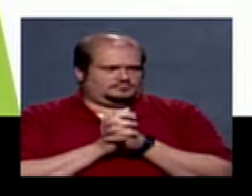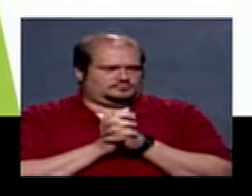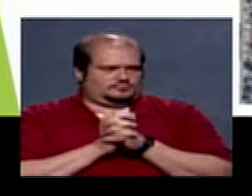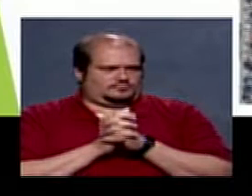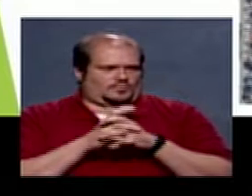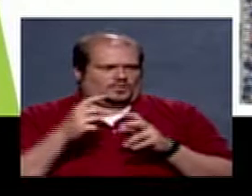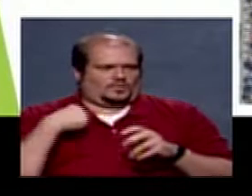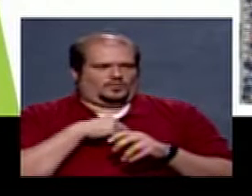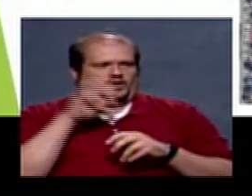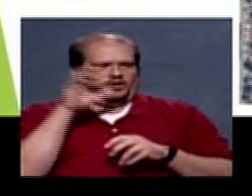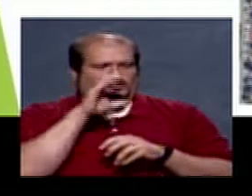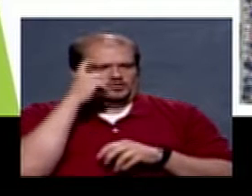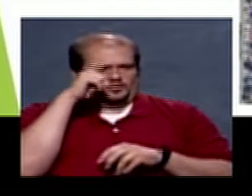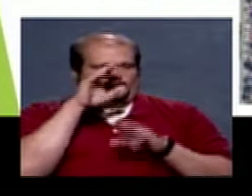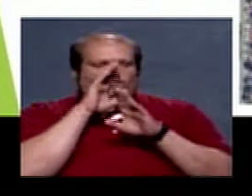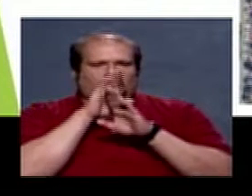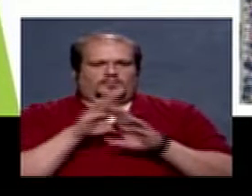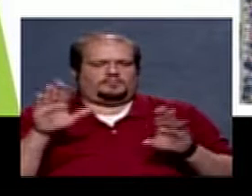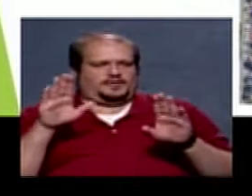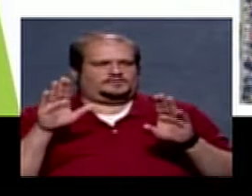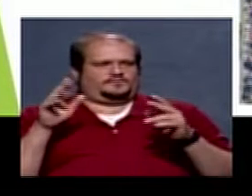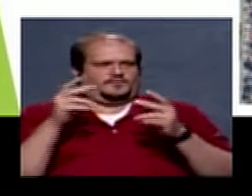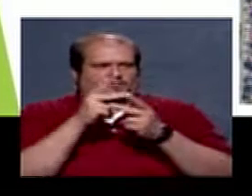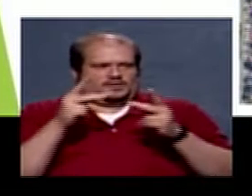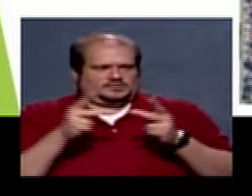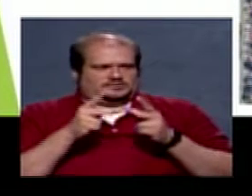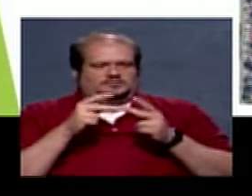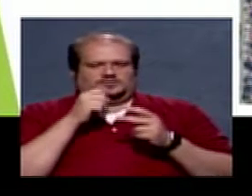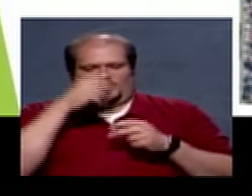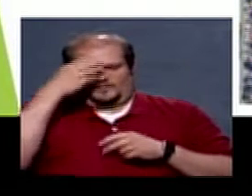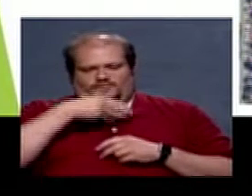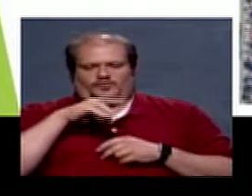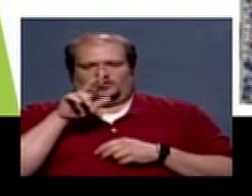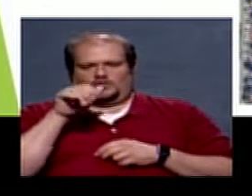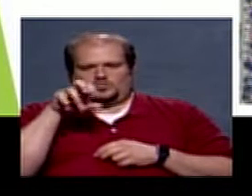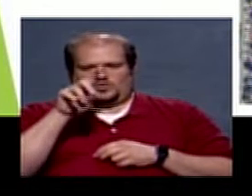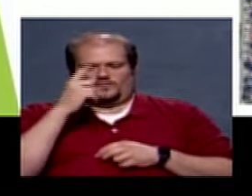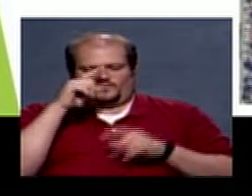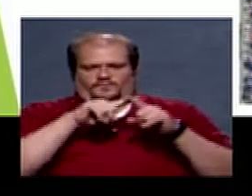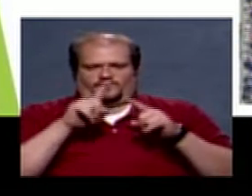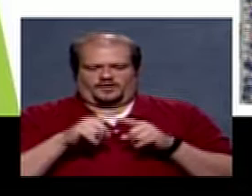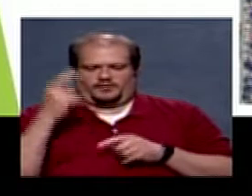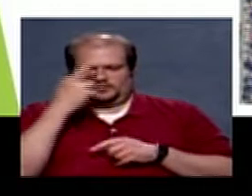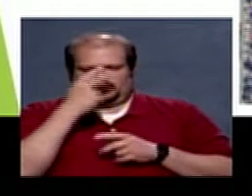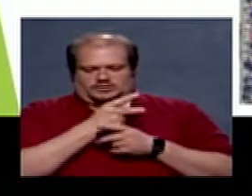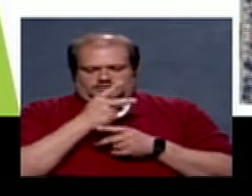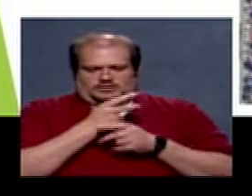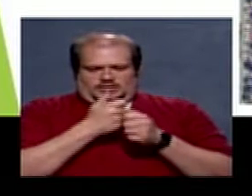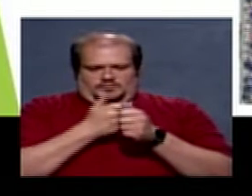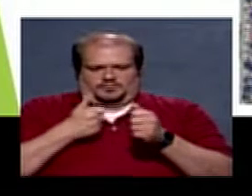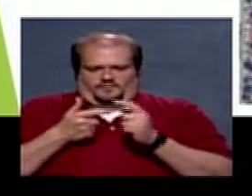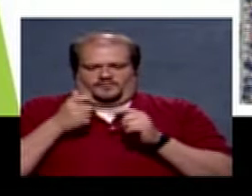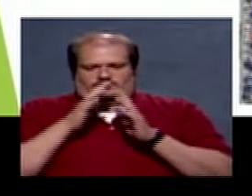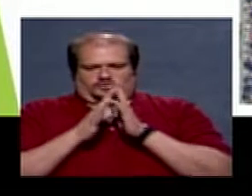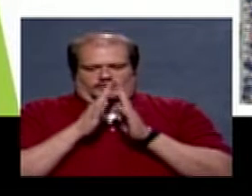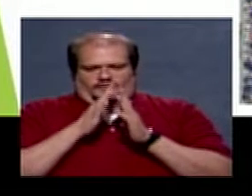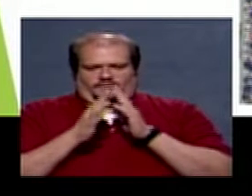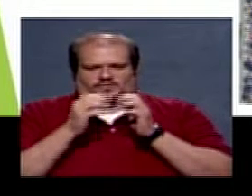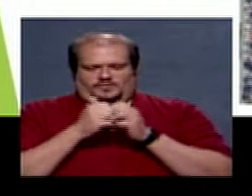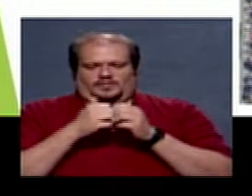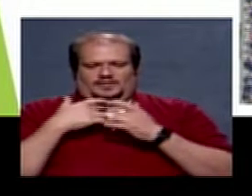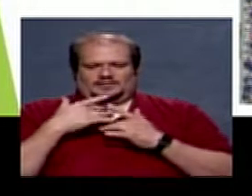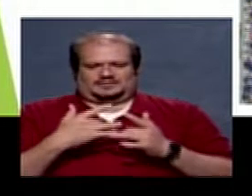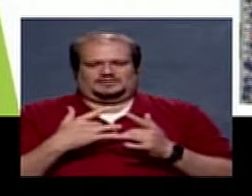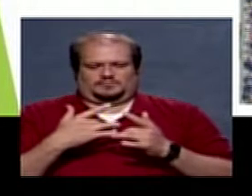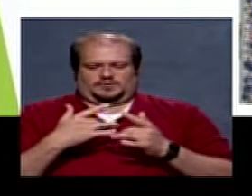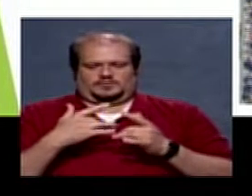We are looking for a peaceful piece of land not up front on the road for various reasons, to keep away from traffic, which is typical